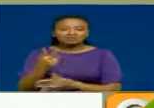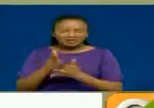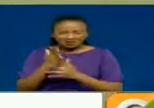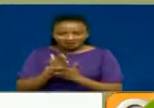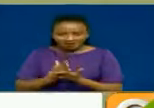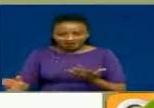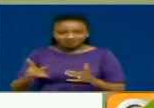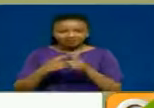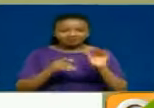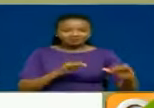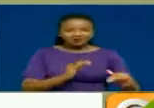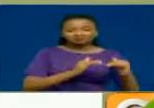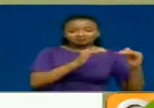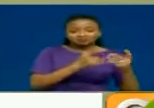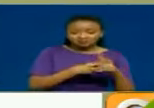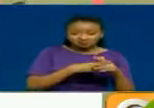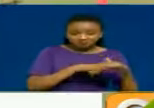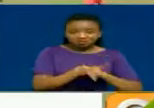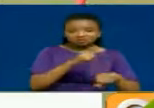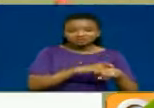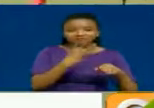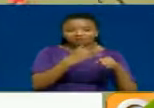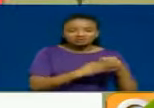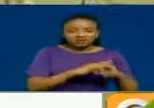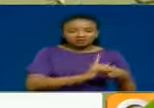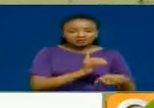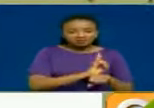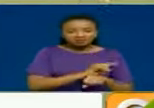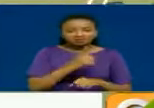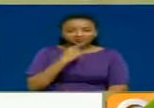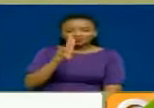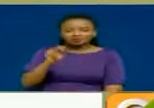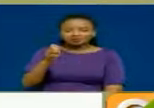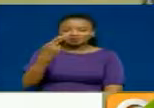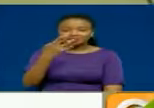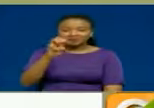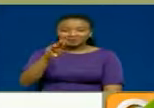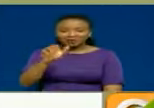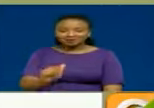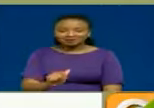on the score sheet in the 49th minute, Nehemiah Onchiri scoring their consolation goal.